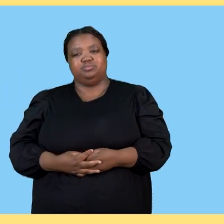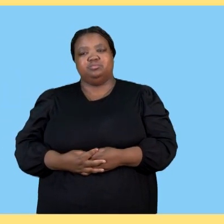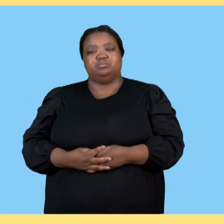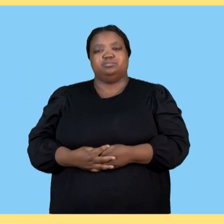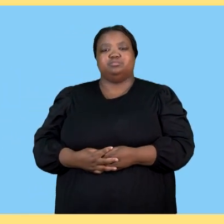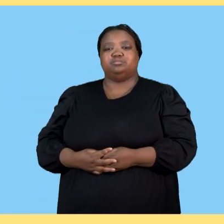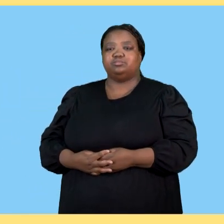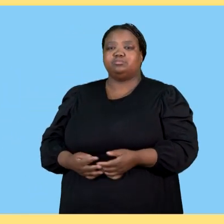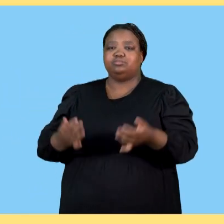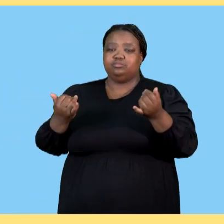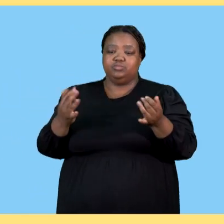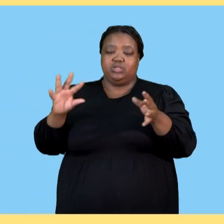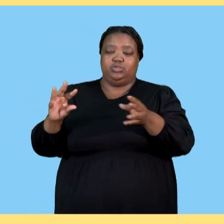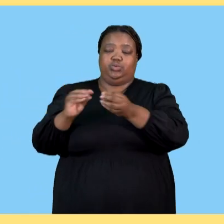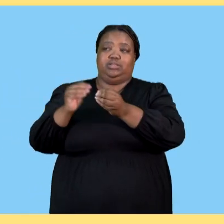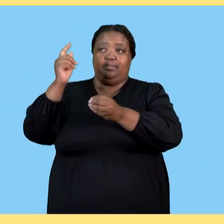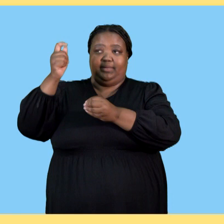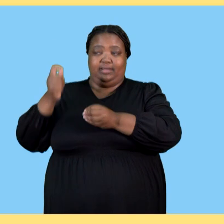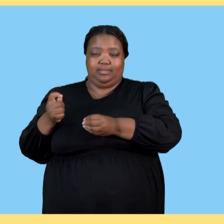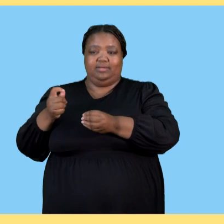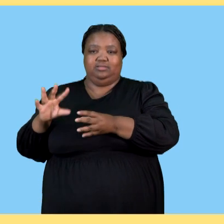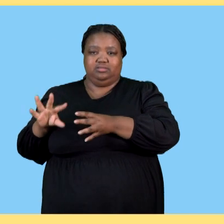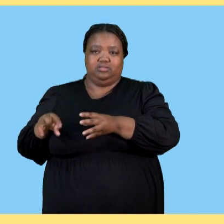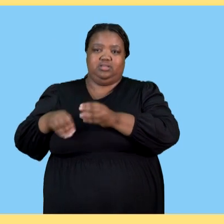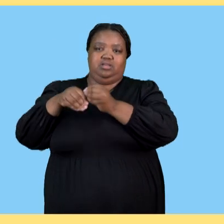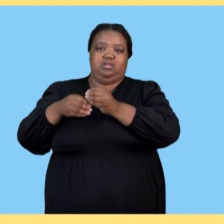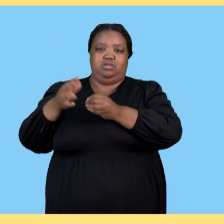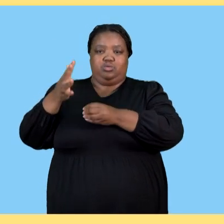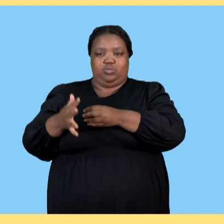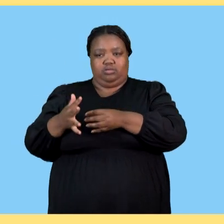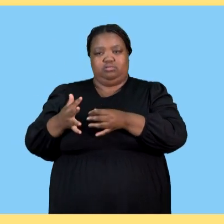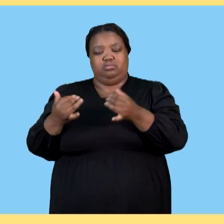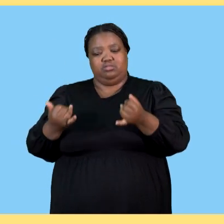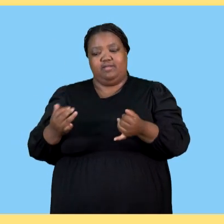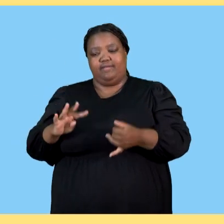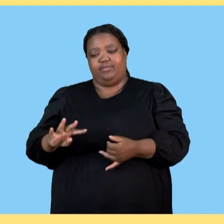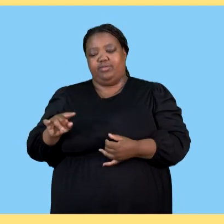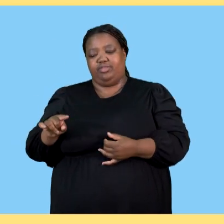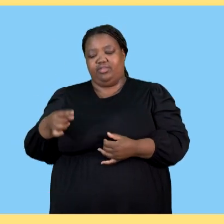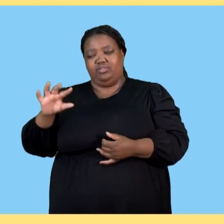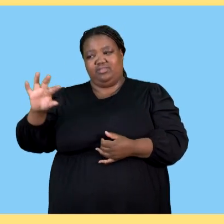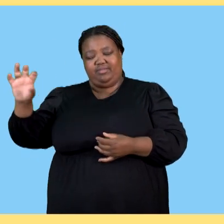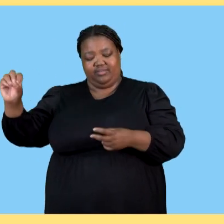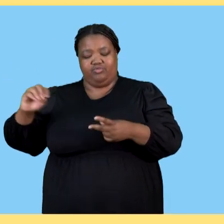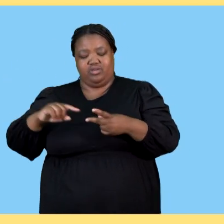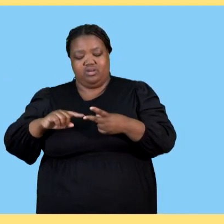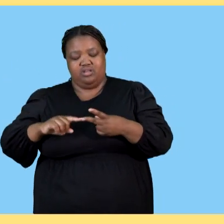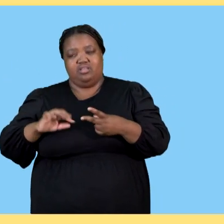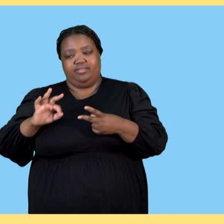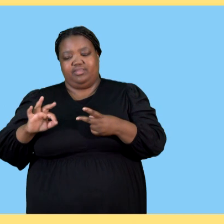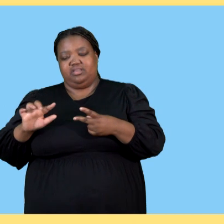128.8. Then I'm going to add my total payments. On my payments, I'm going to add